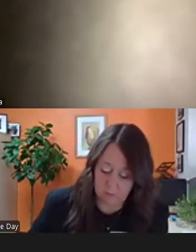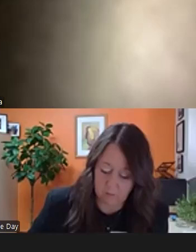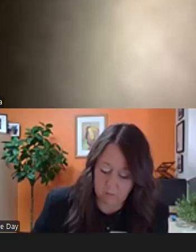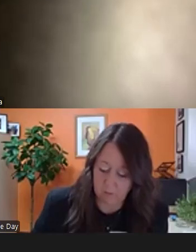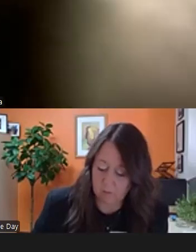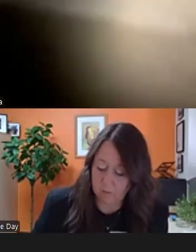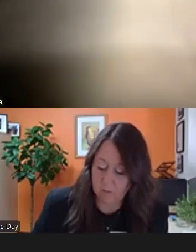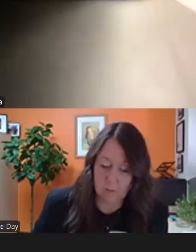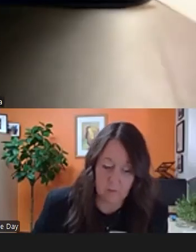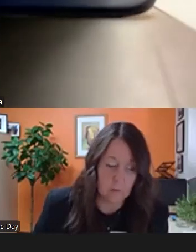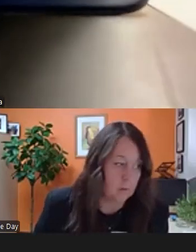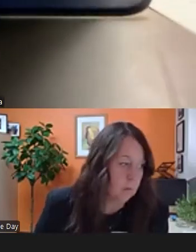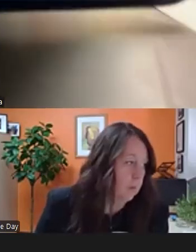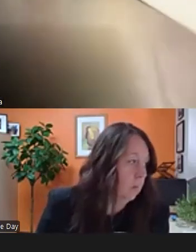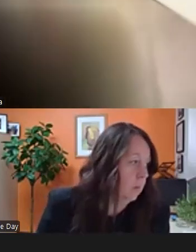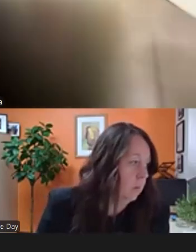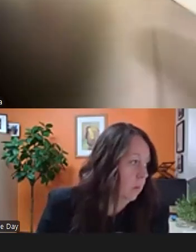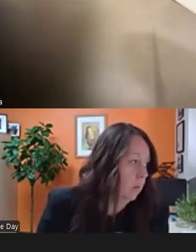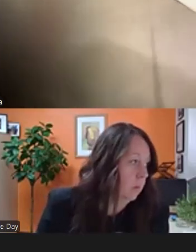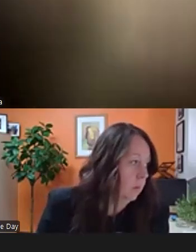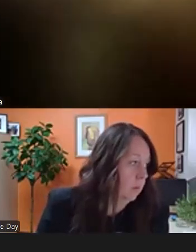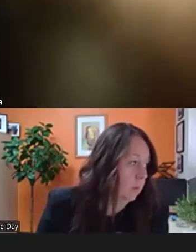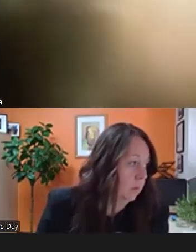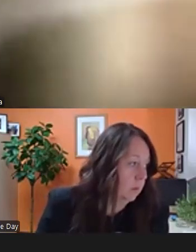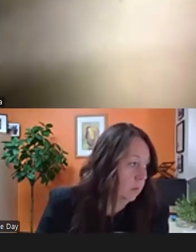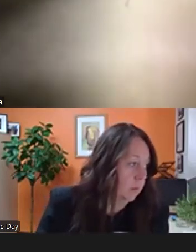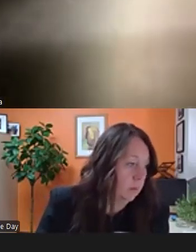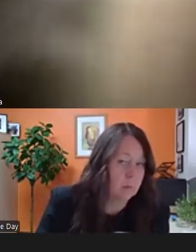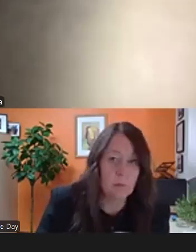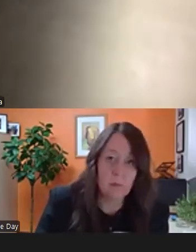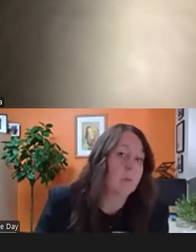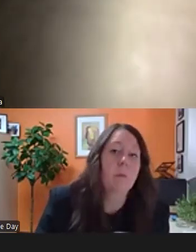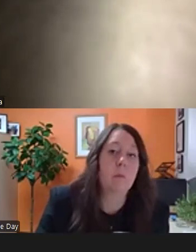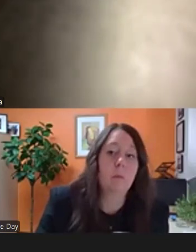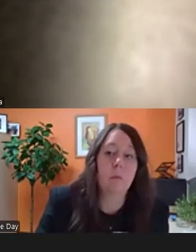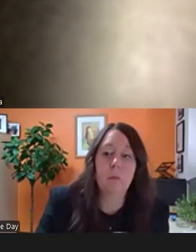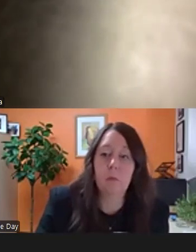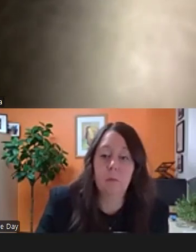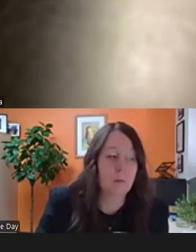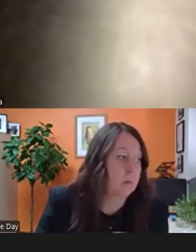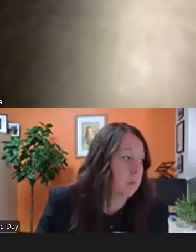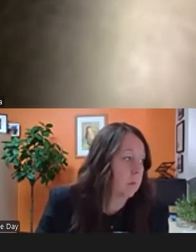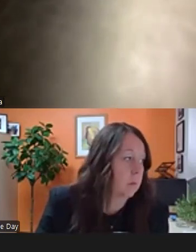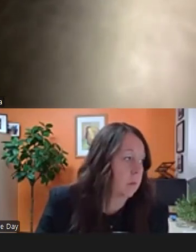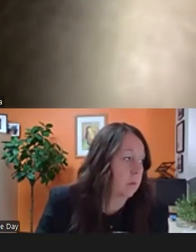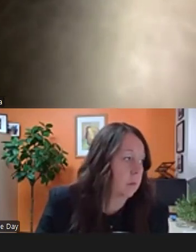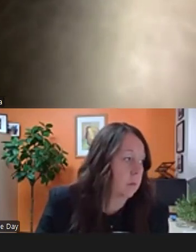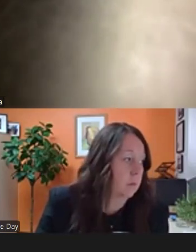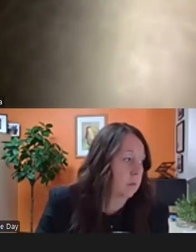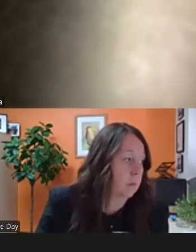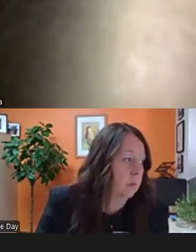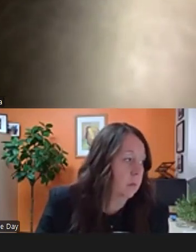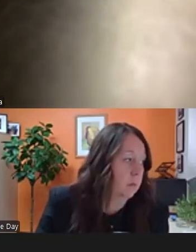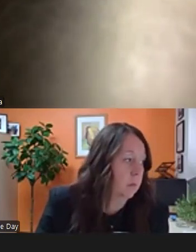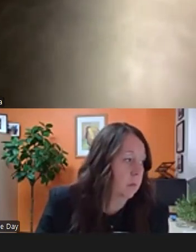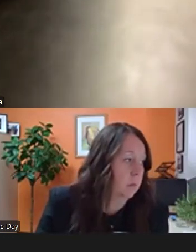have, but I absolutely support your reference to make this work. It has to be